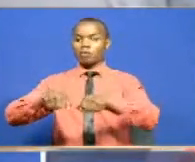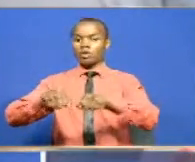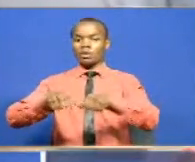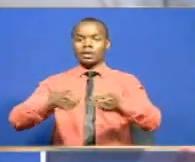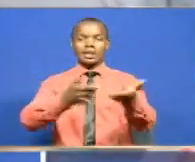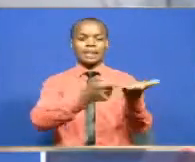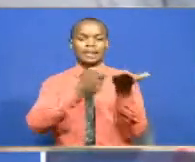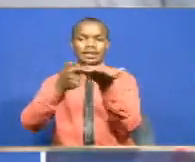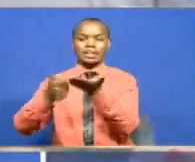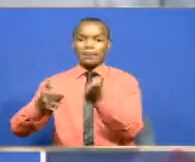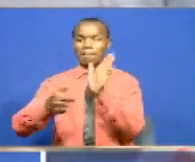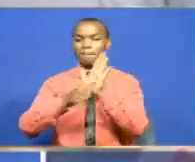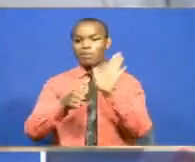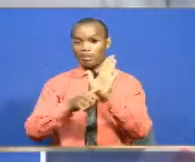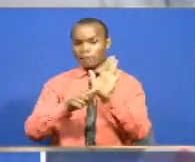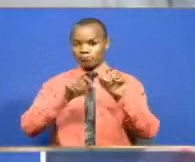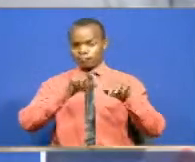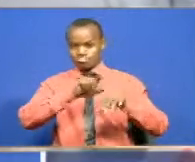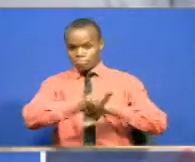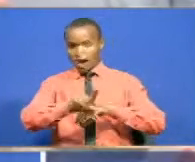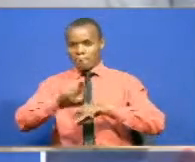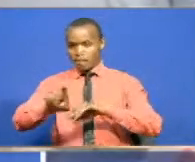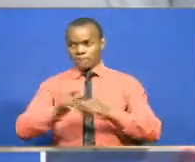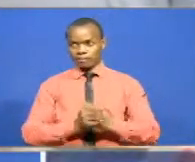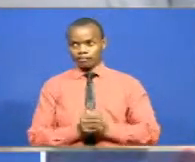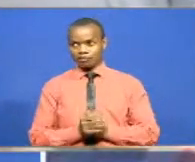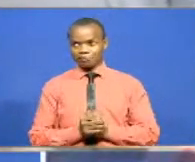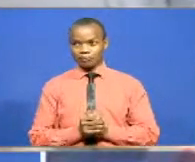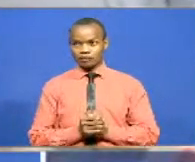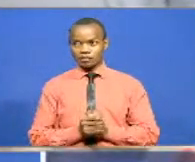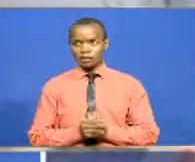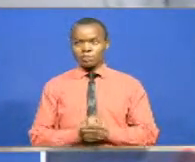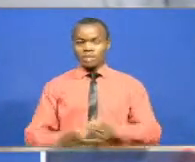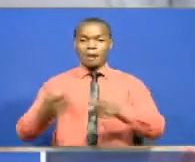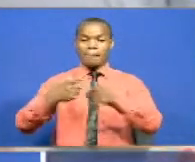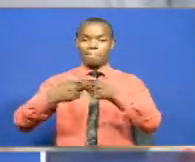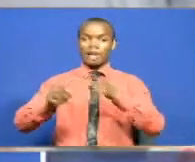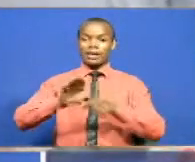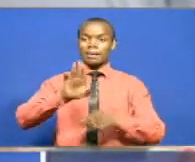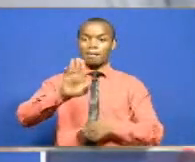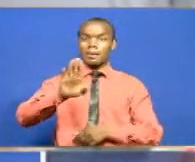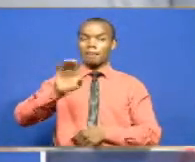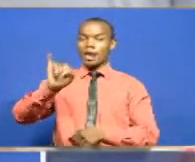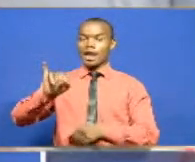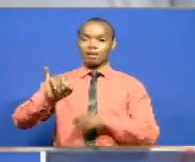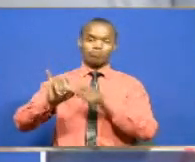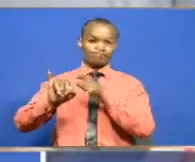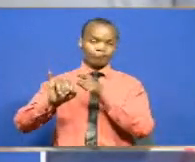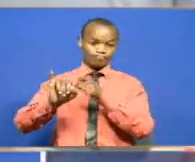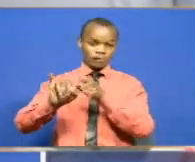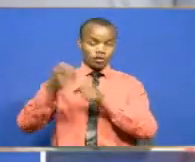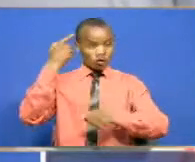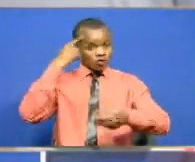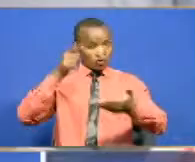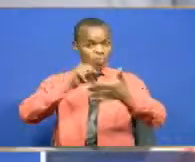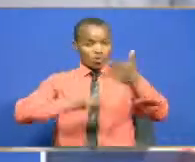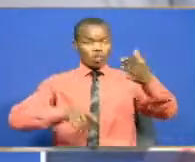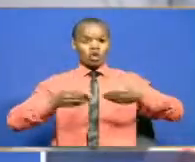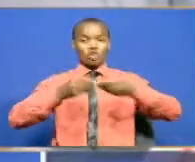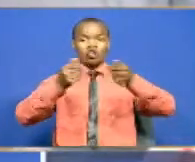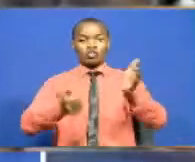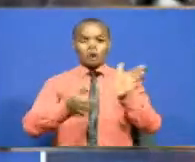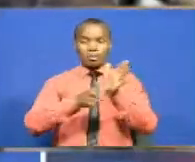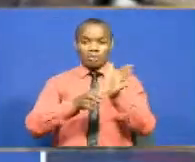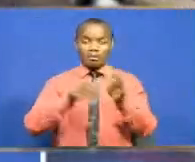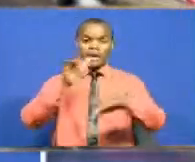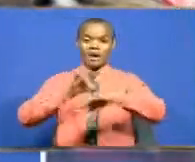issues. But this document is meant to deal with the critical issues affecting our